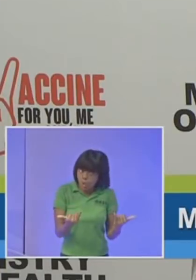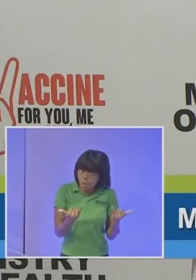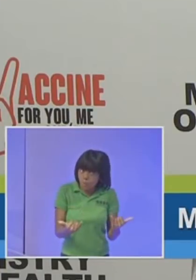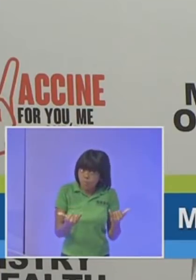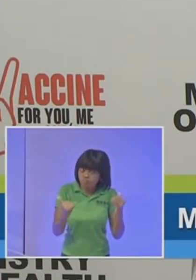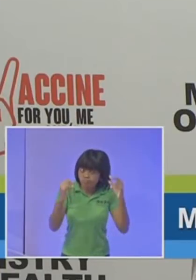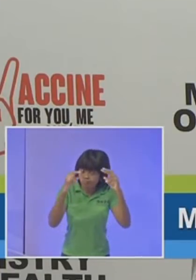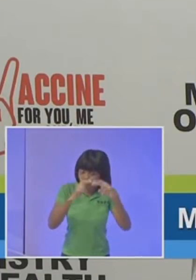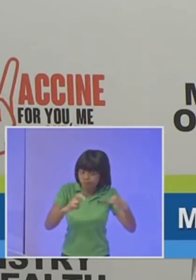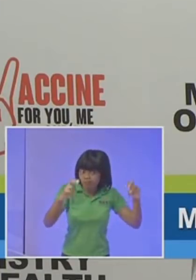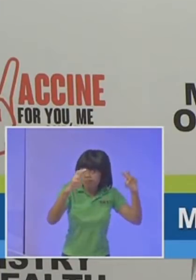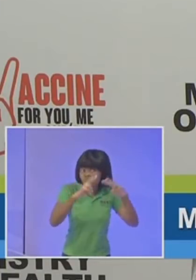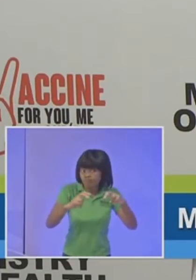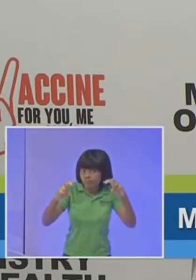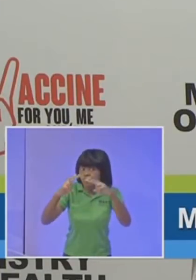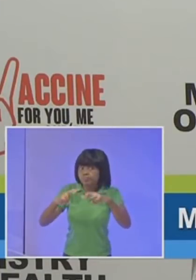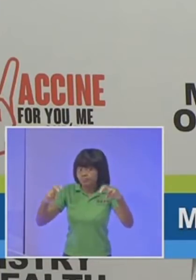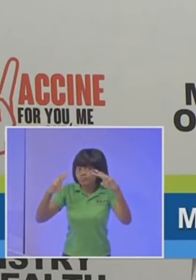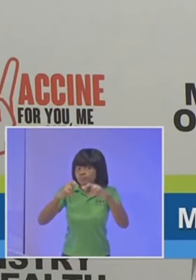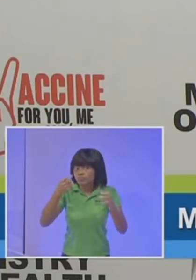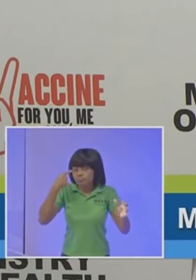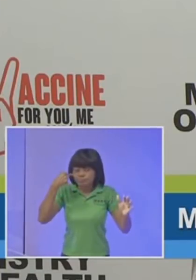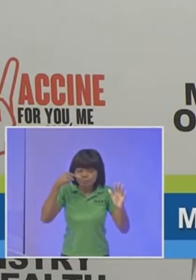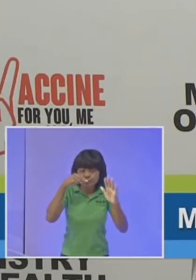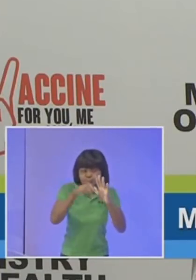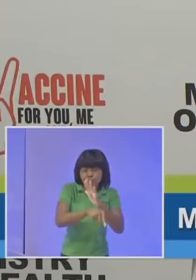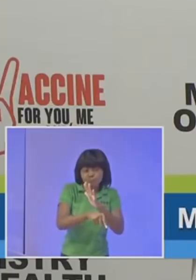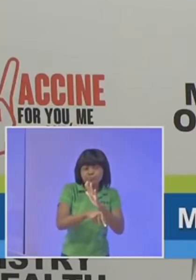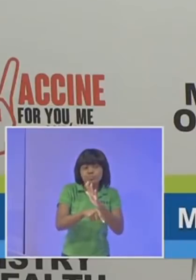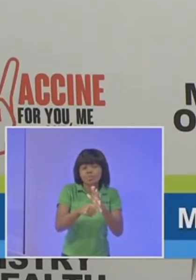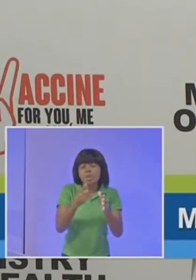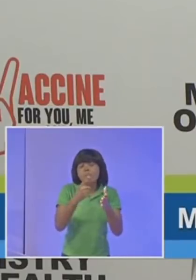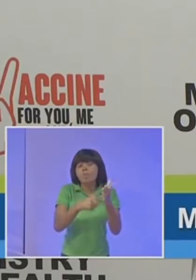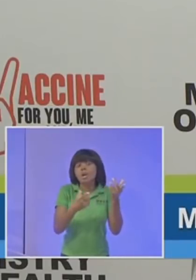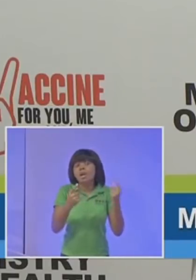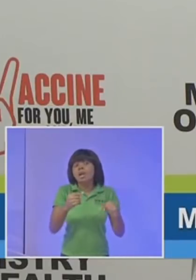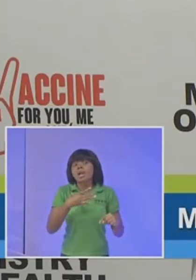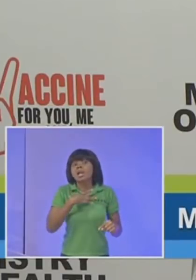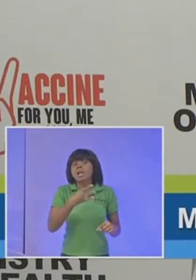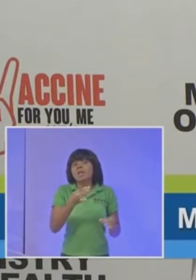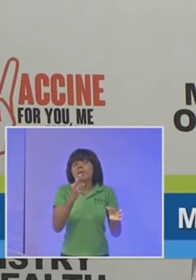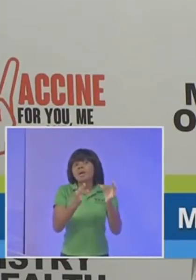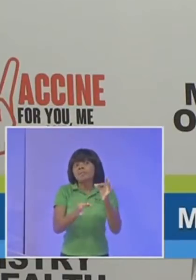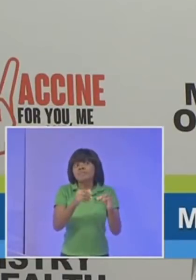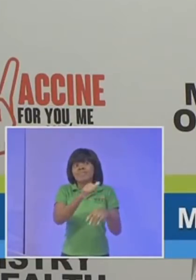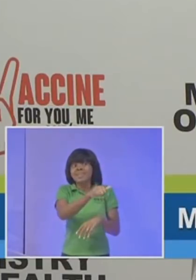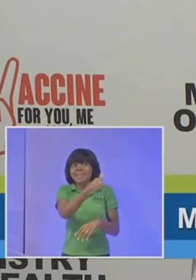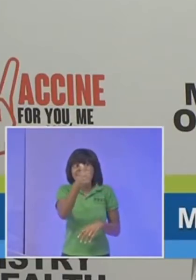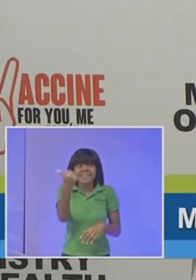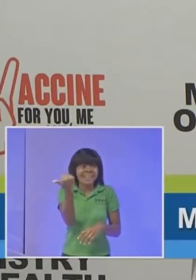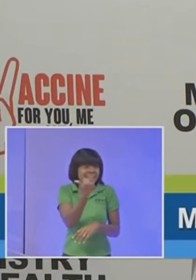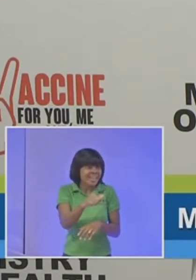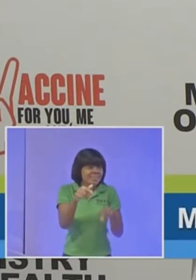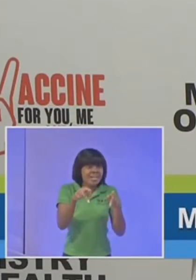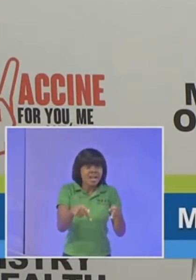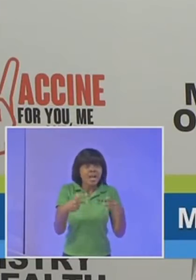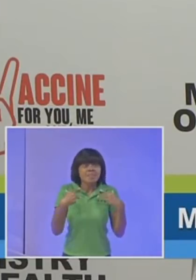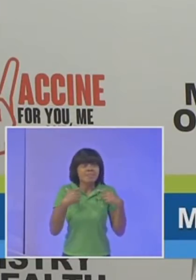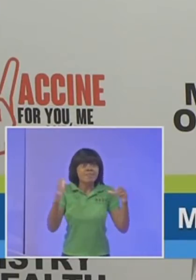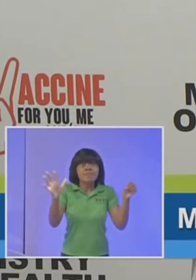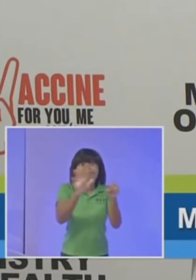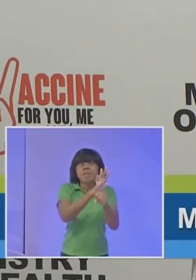anybody has firm information, because sometimes a lot of these, you know how social media